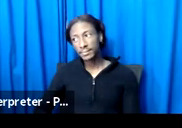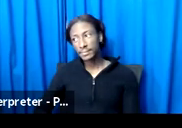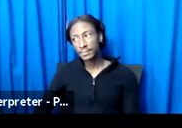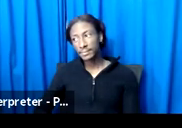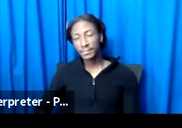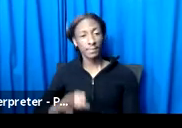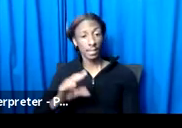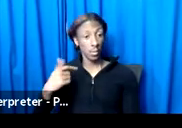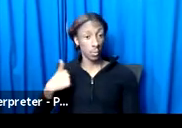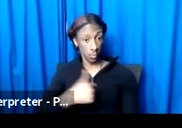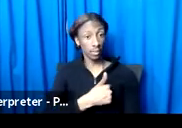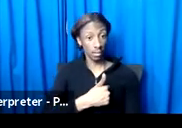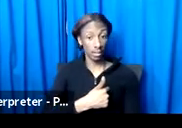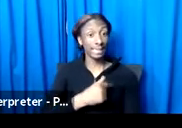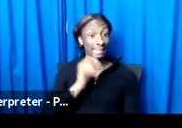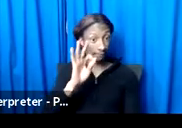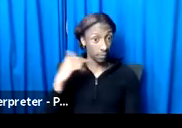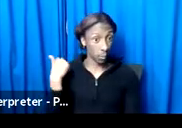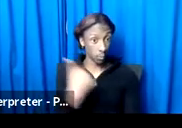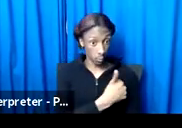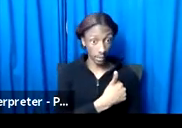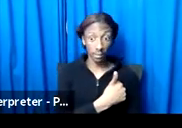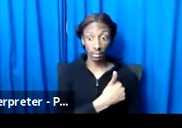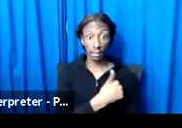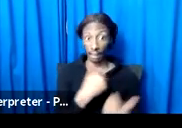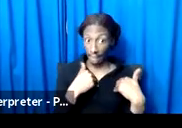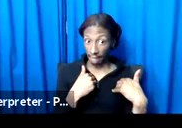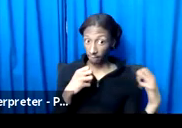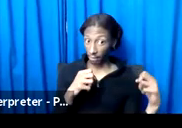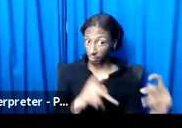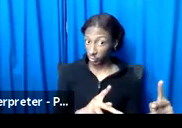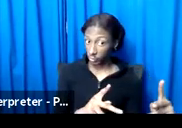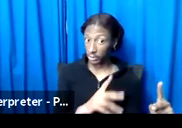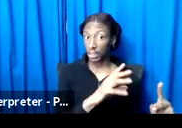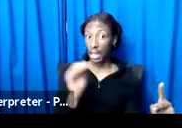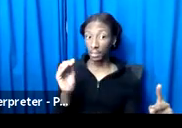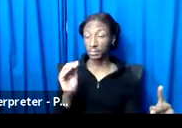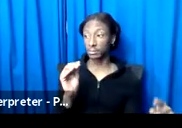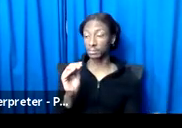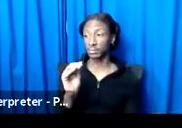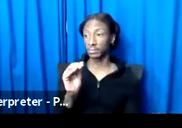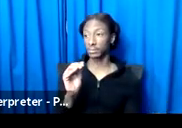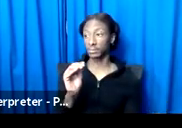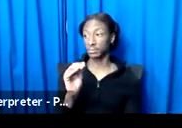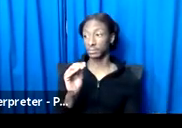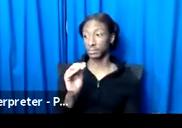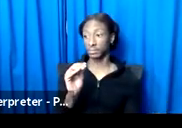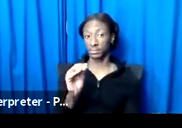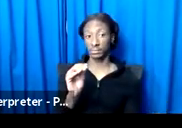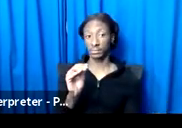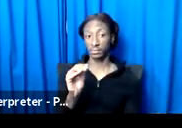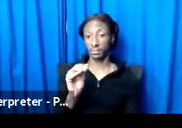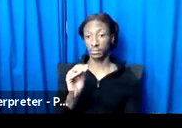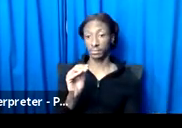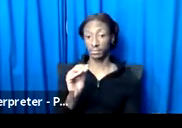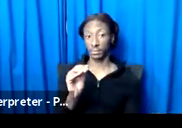We can do our part for those of us that have the opportunity and the opportunity to become vaccinated and